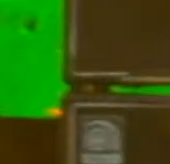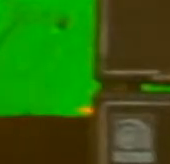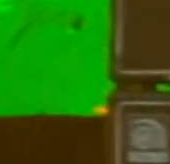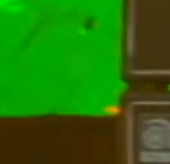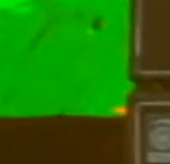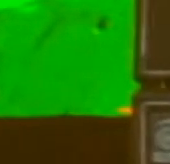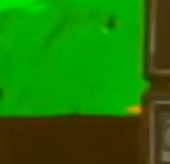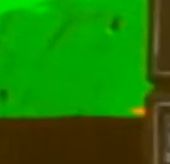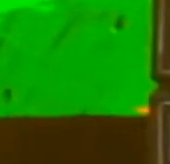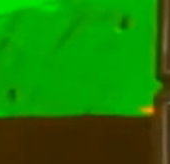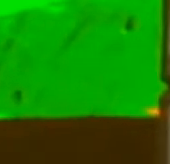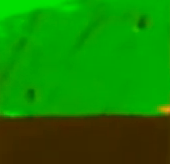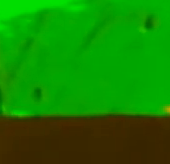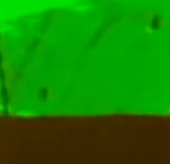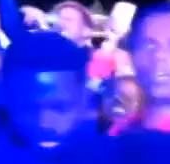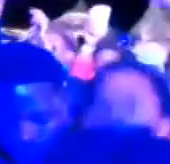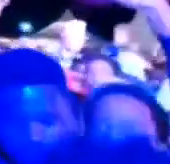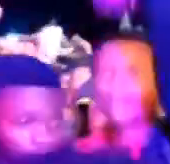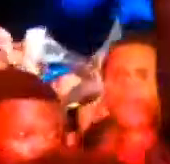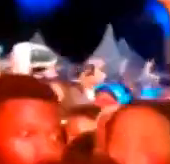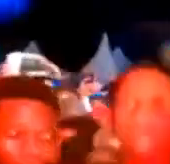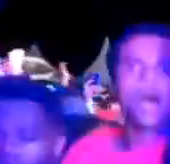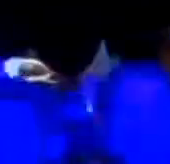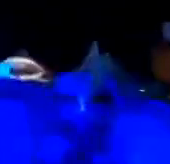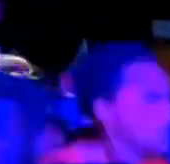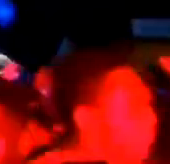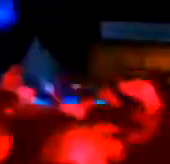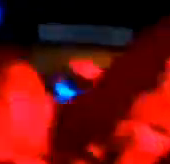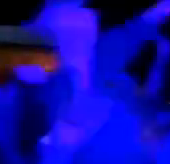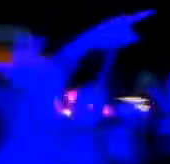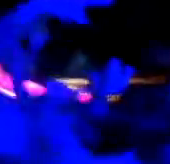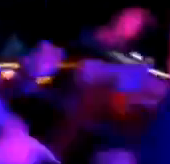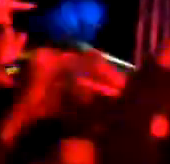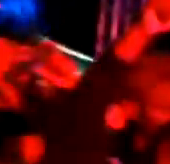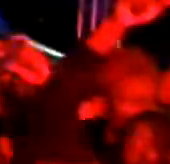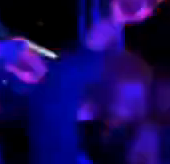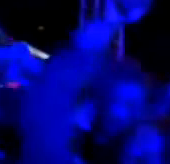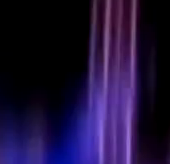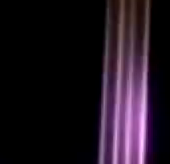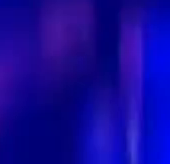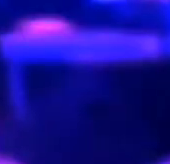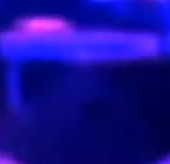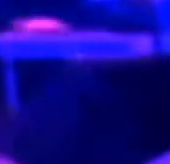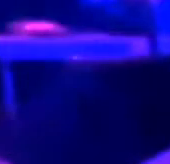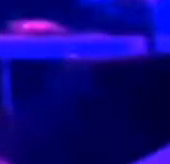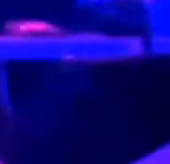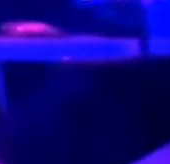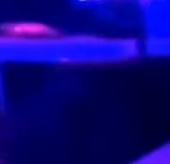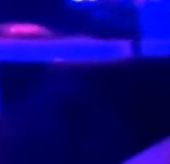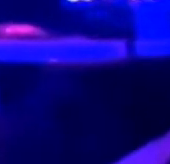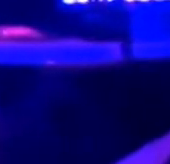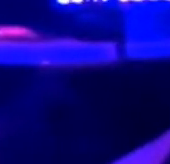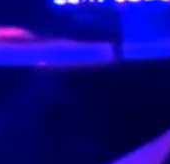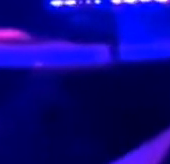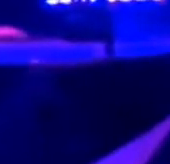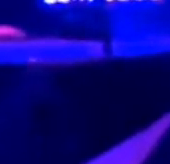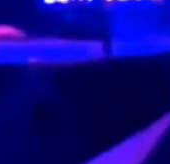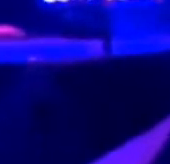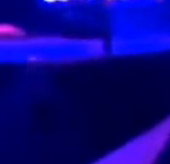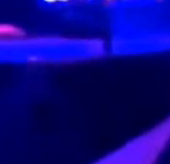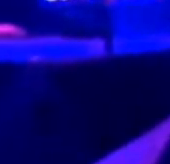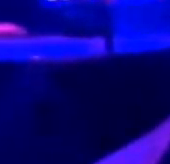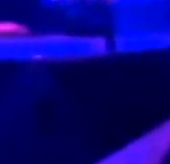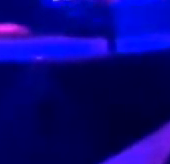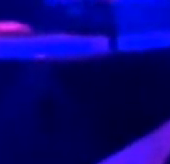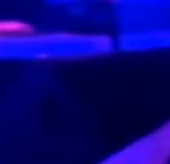Immerse yourself in a musical journey featuring global sensations like the Mighty Itals and Everton Blender, all